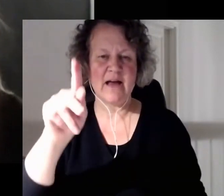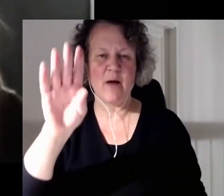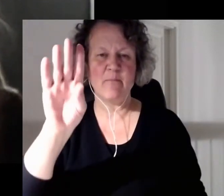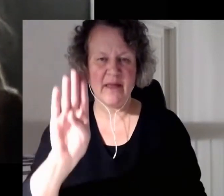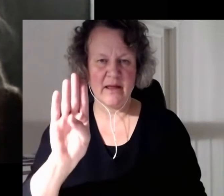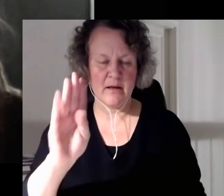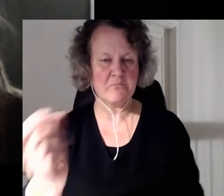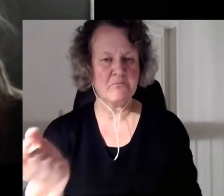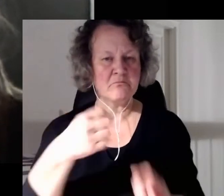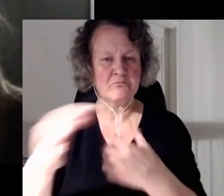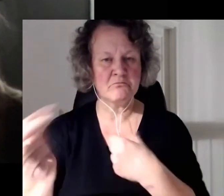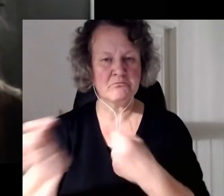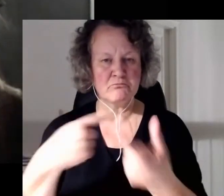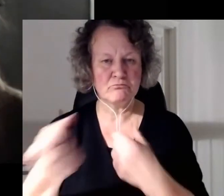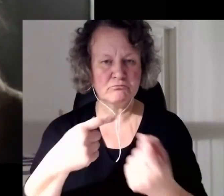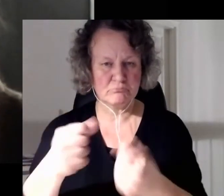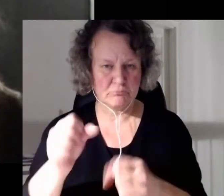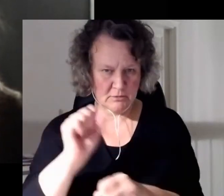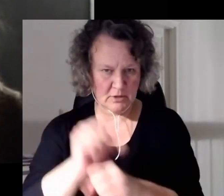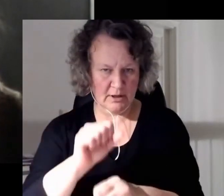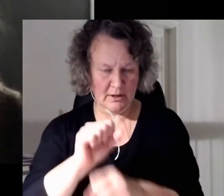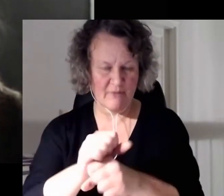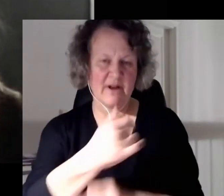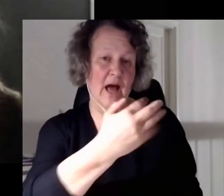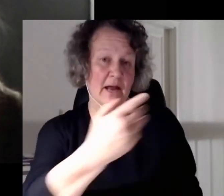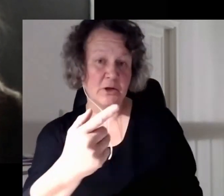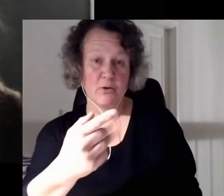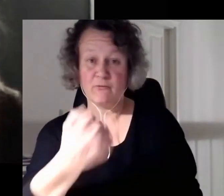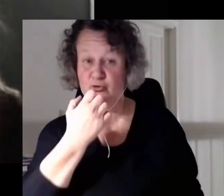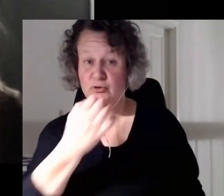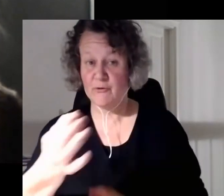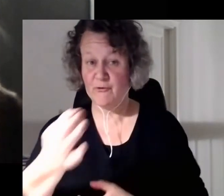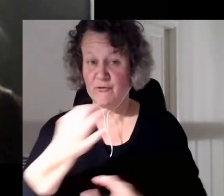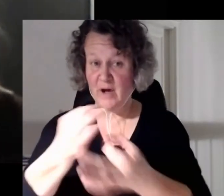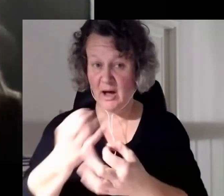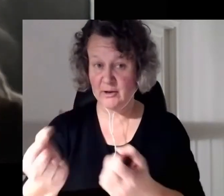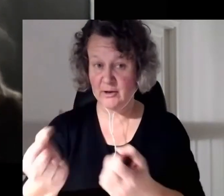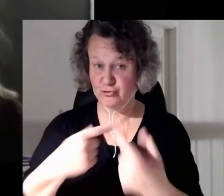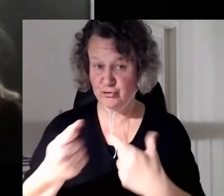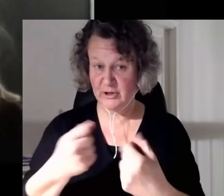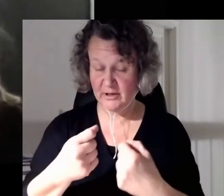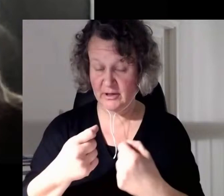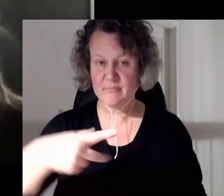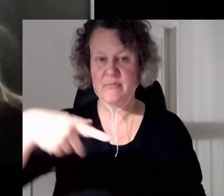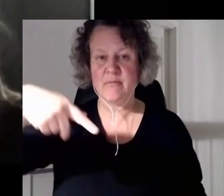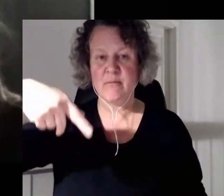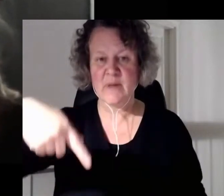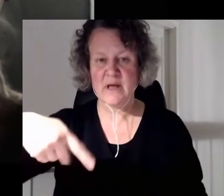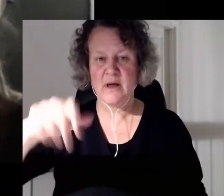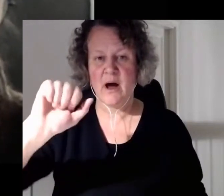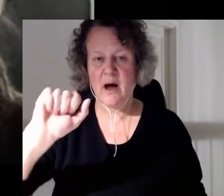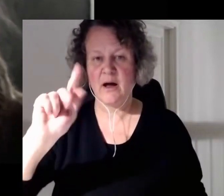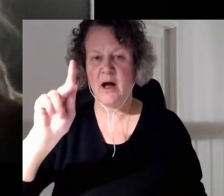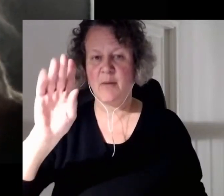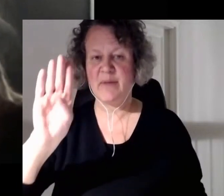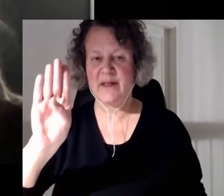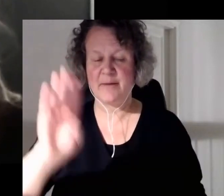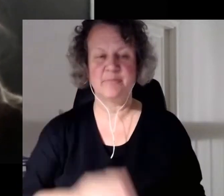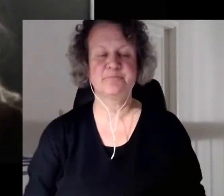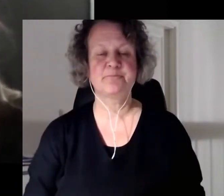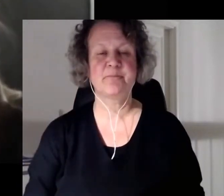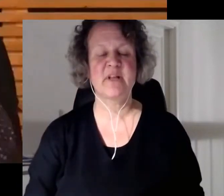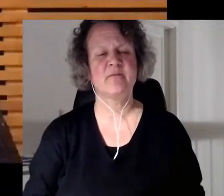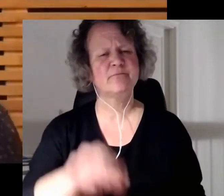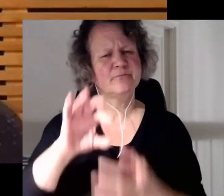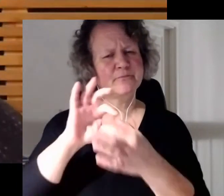give you some more minutes because maybe somebody wants to ask questions. I would like